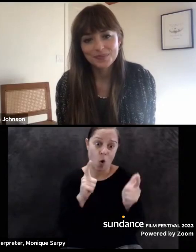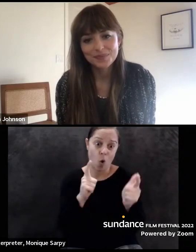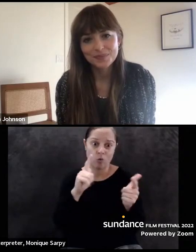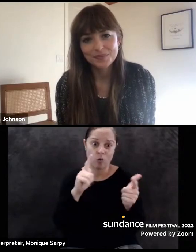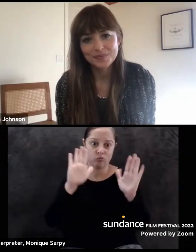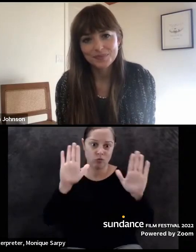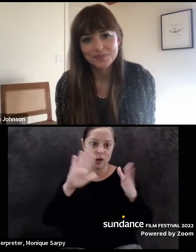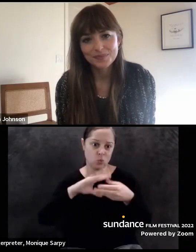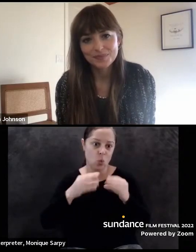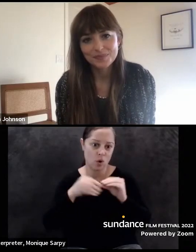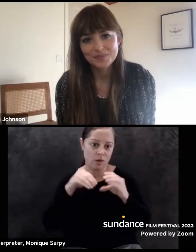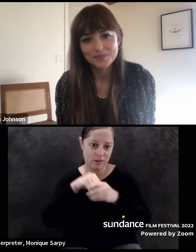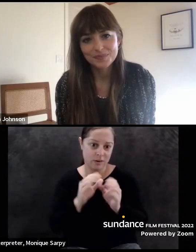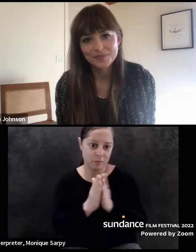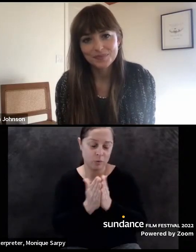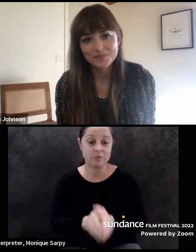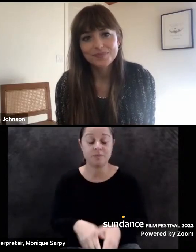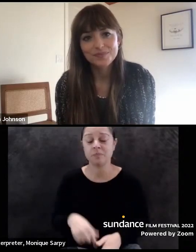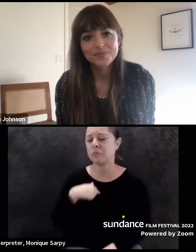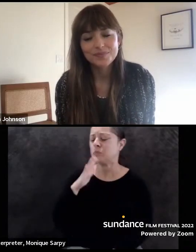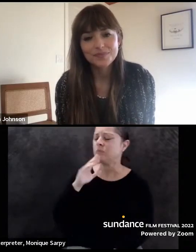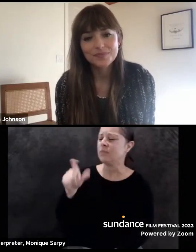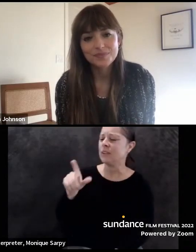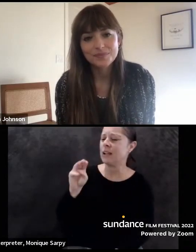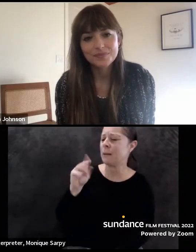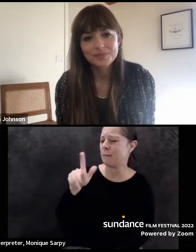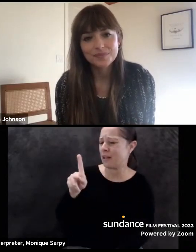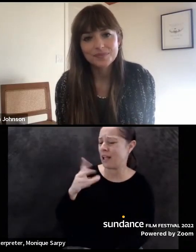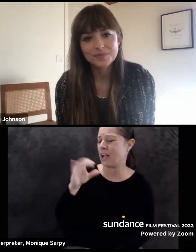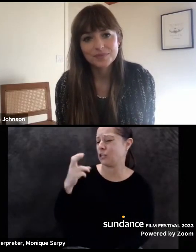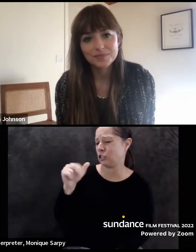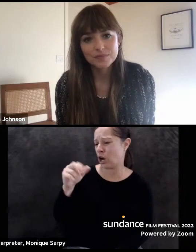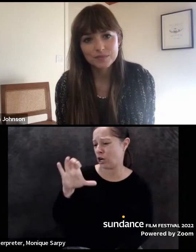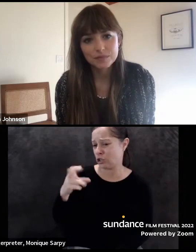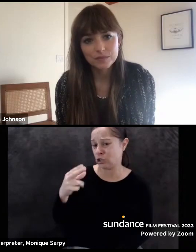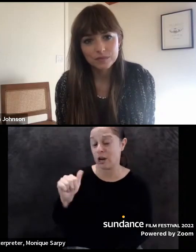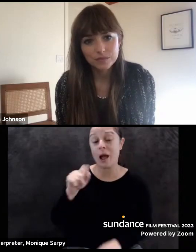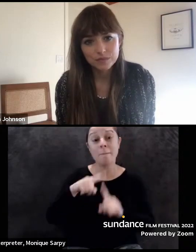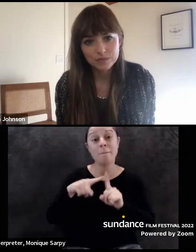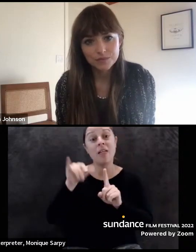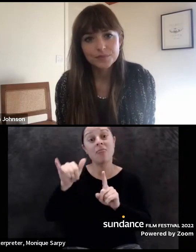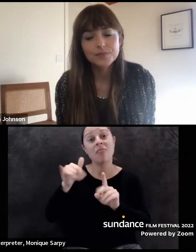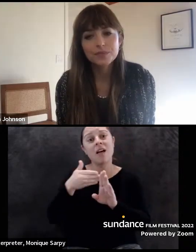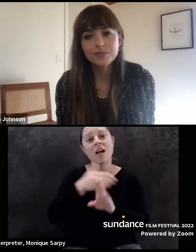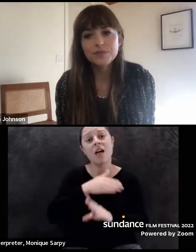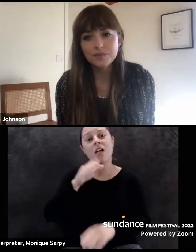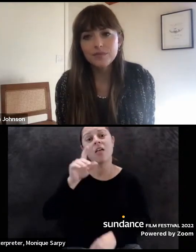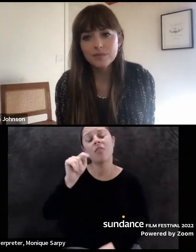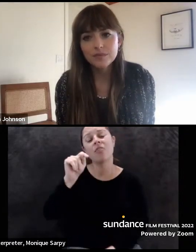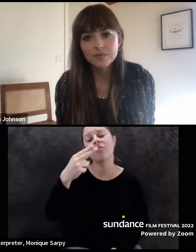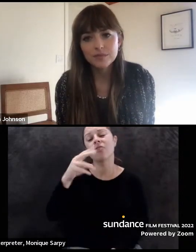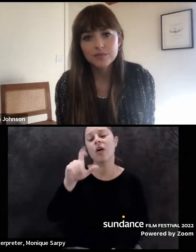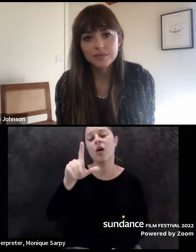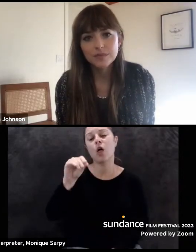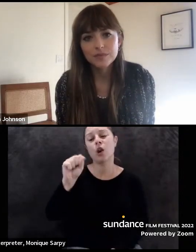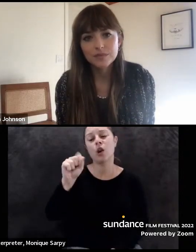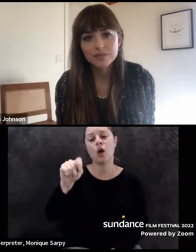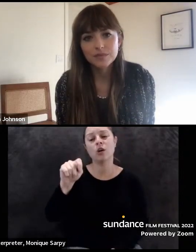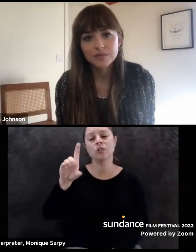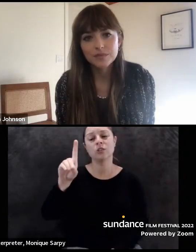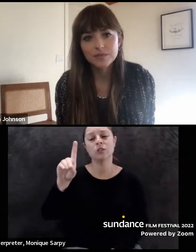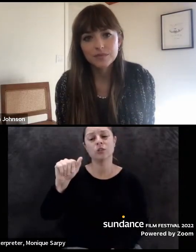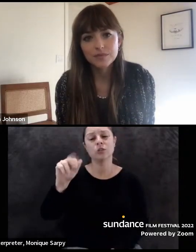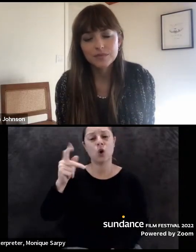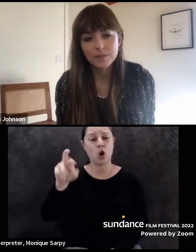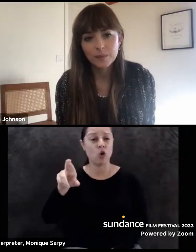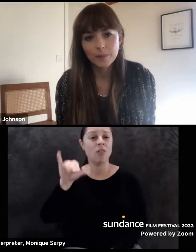I want to ask you about Am I Okay and Cha-Cha in a second, but the last film that you were in for this, or that we saw you in, was The Lost Daughter, which is Maggie Gyllenhaal's